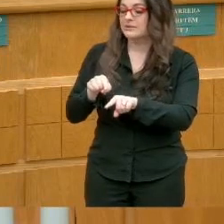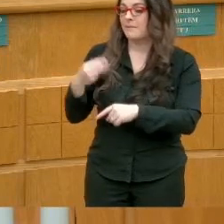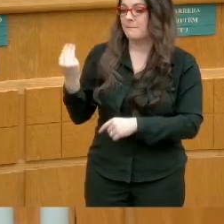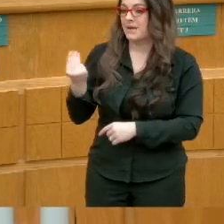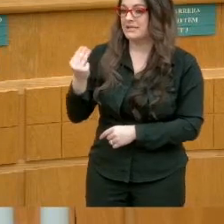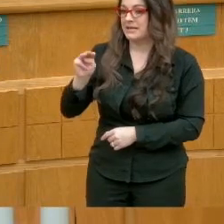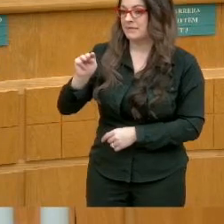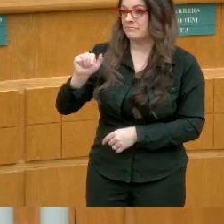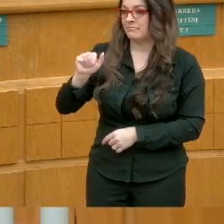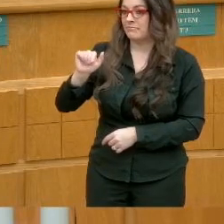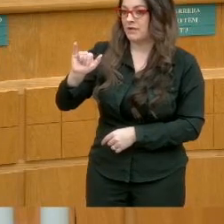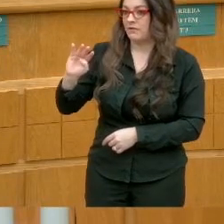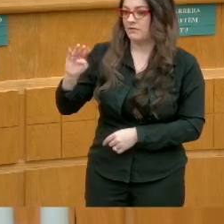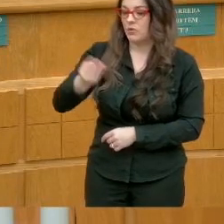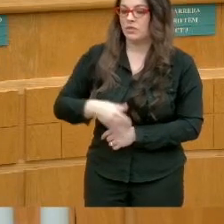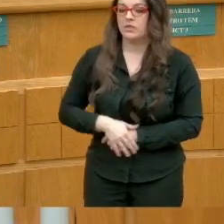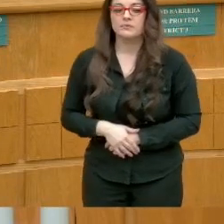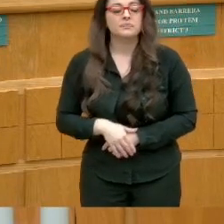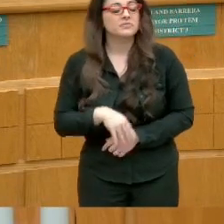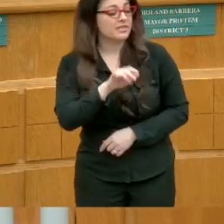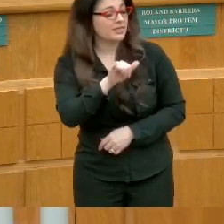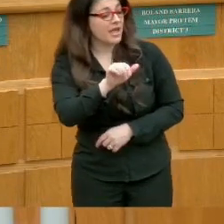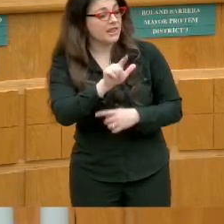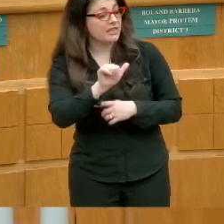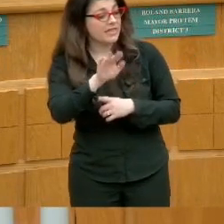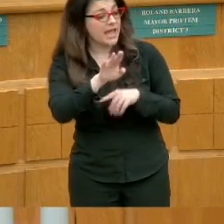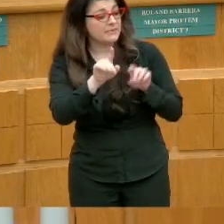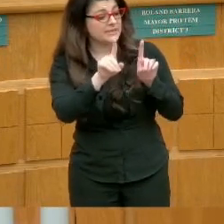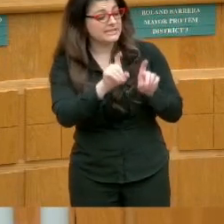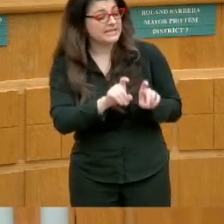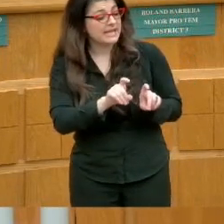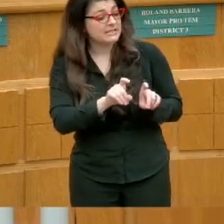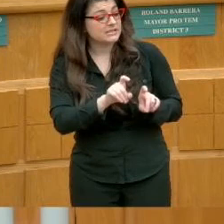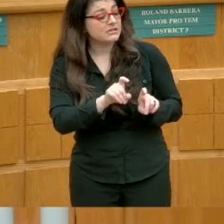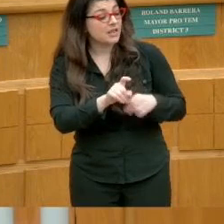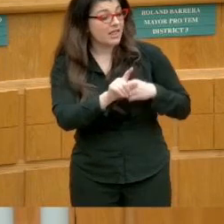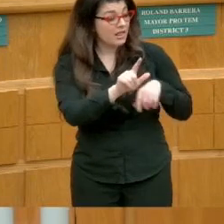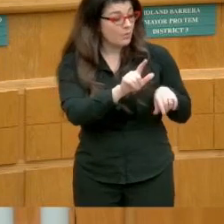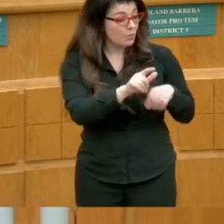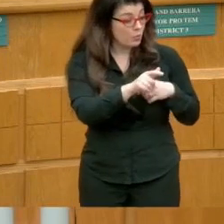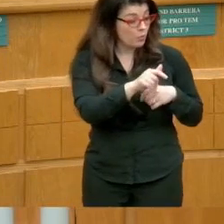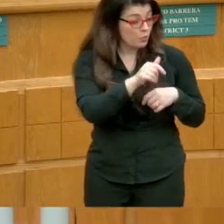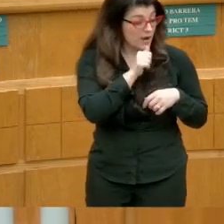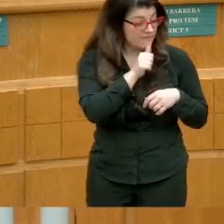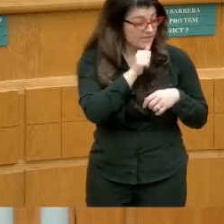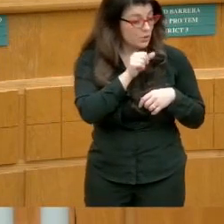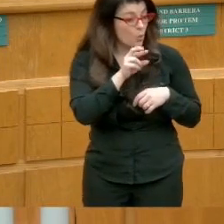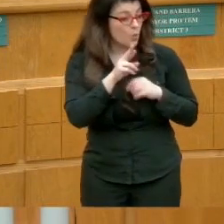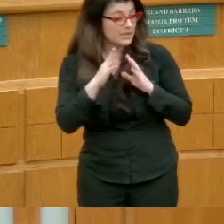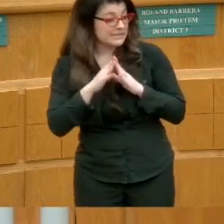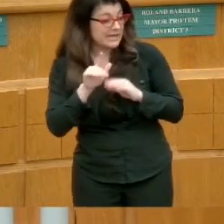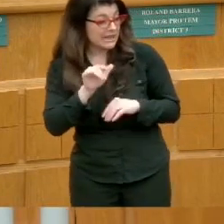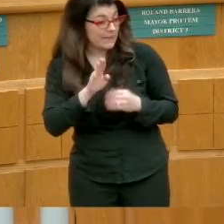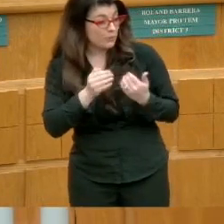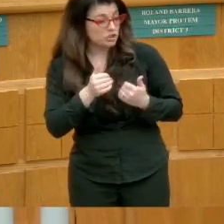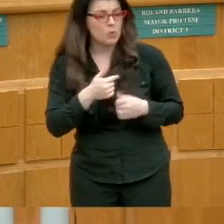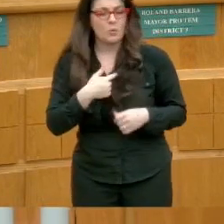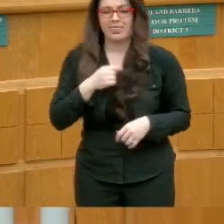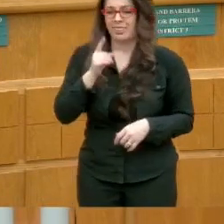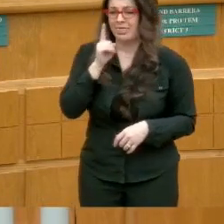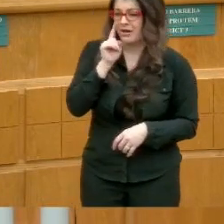And do you know if it was a private lab or through the city? I want to say through a private lab, but I don't remember off the top of my head. Okay.